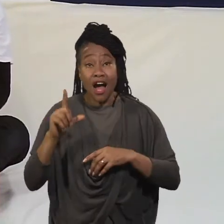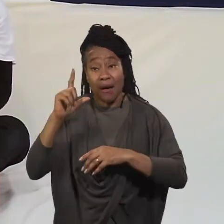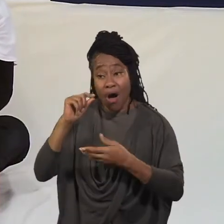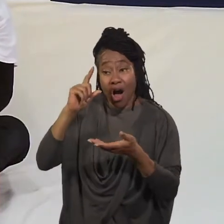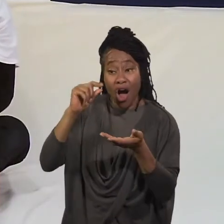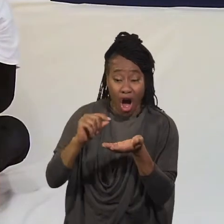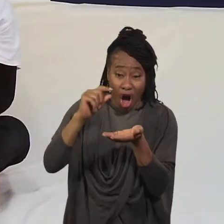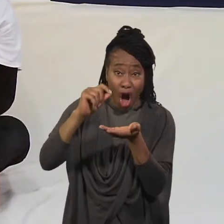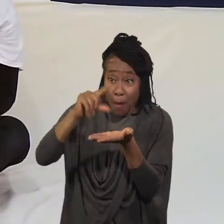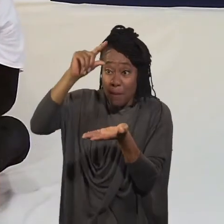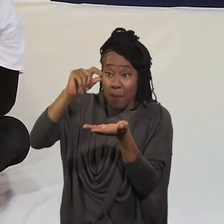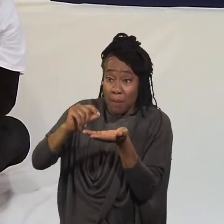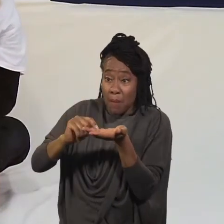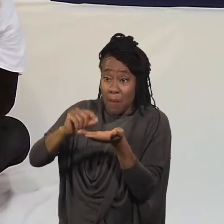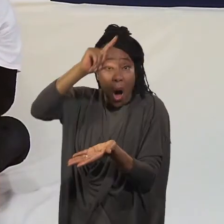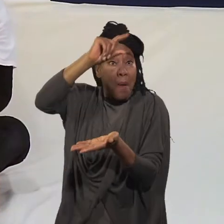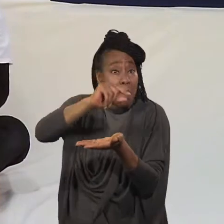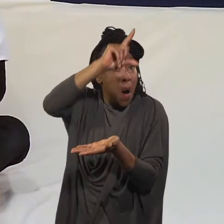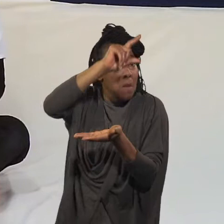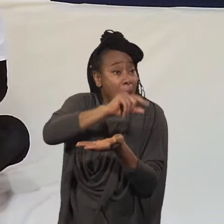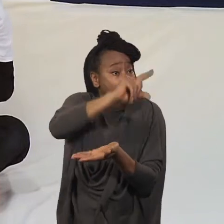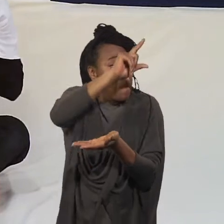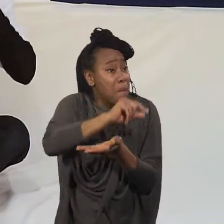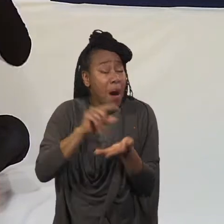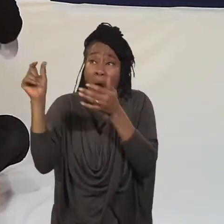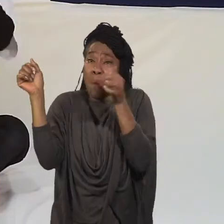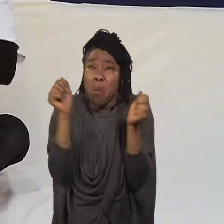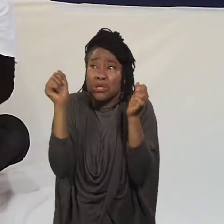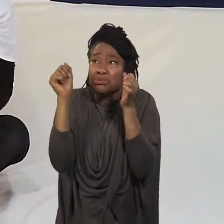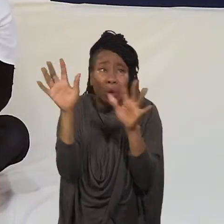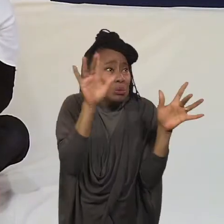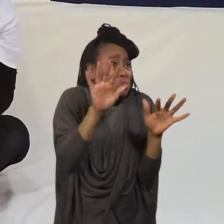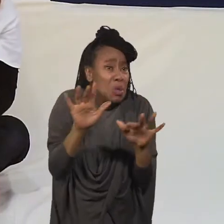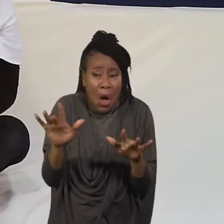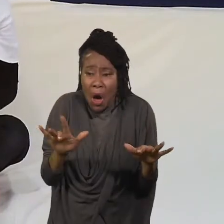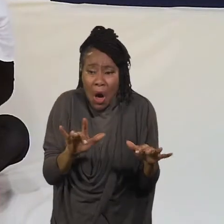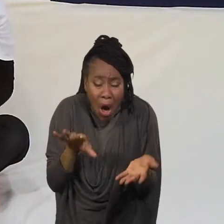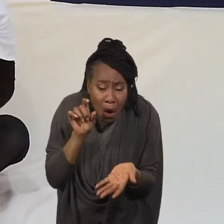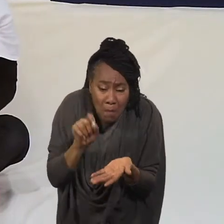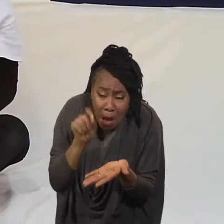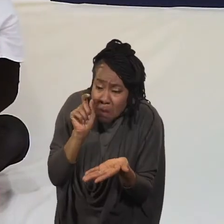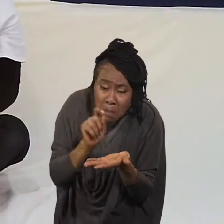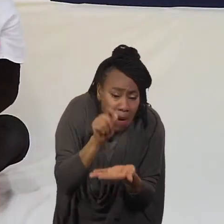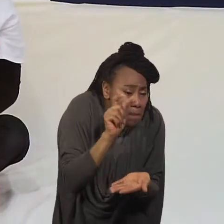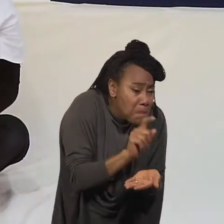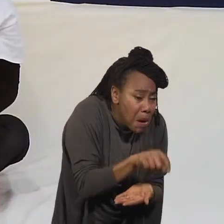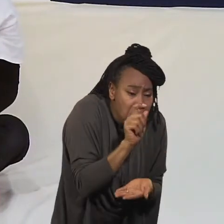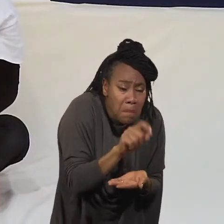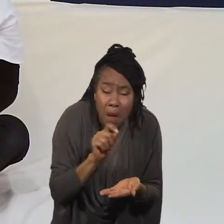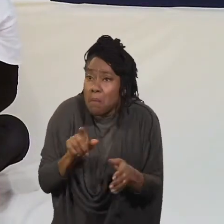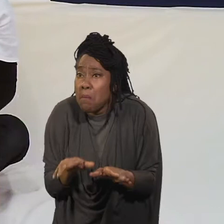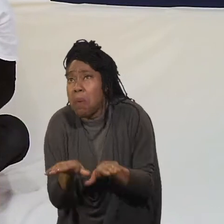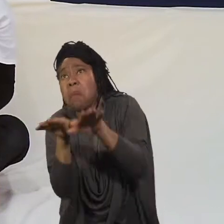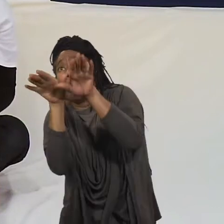The birds hop around in the winter snow. They peck the ground, then off they